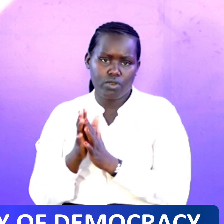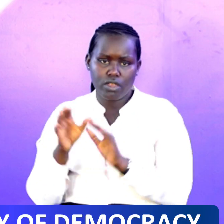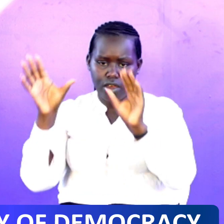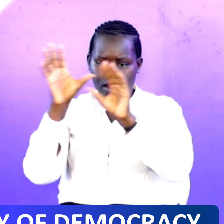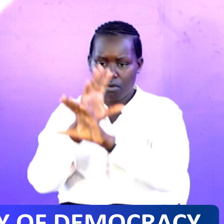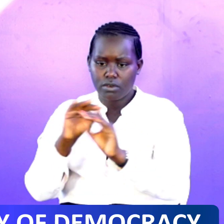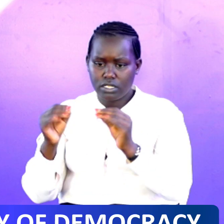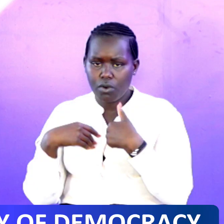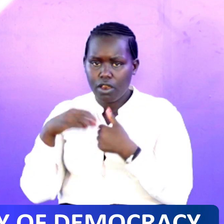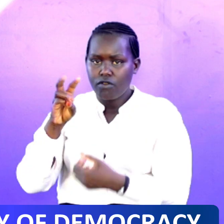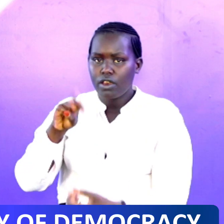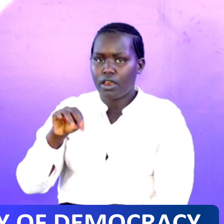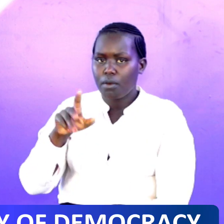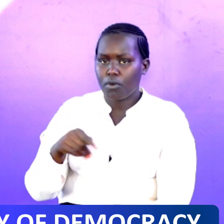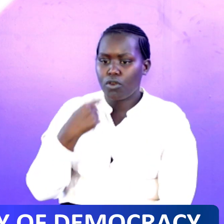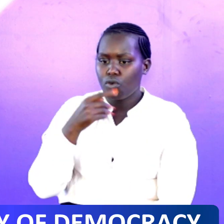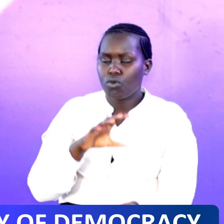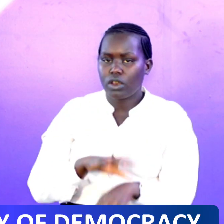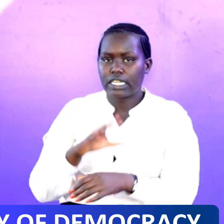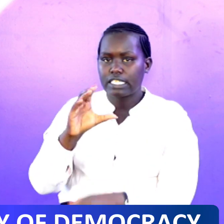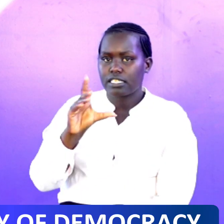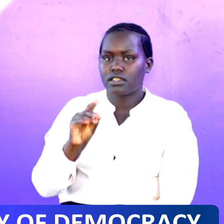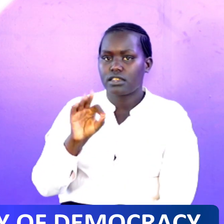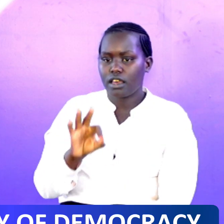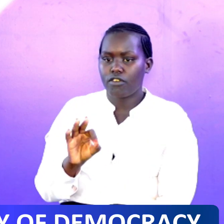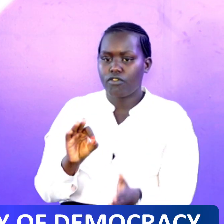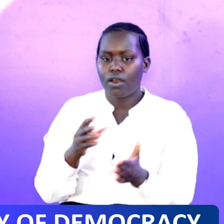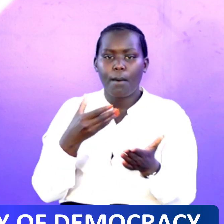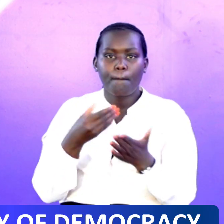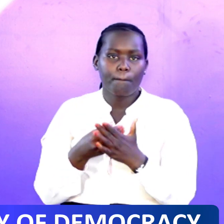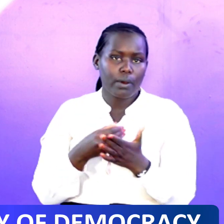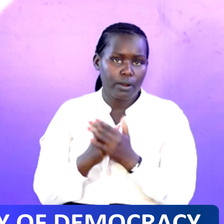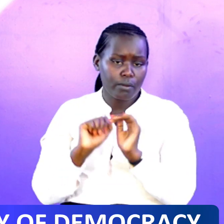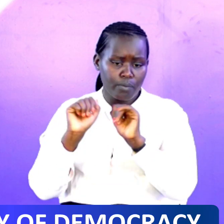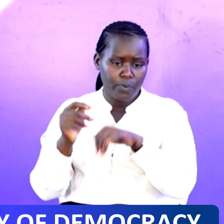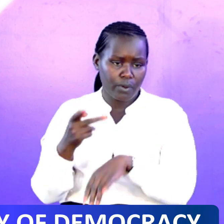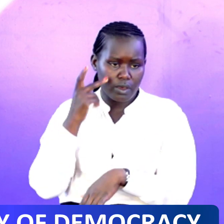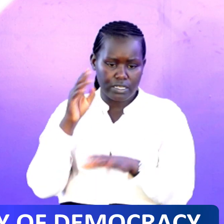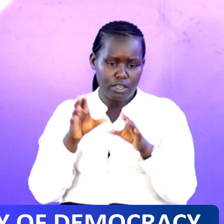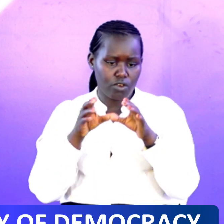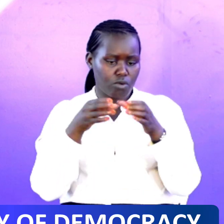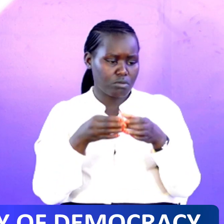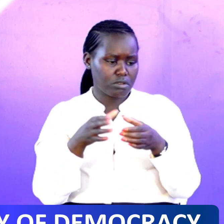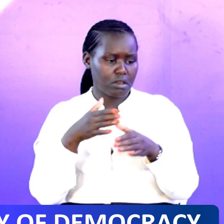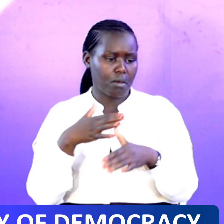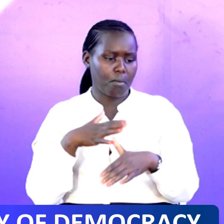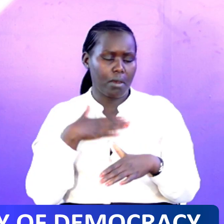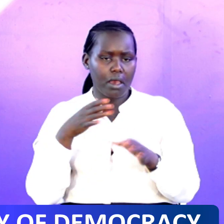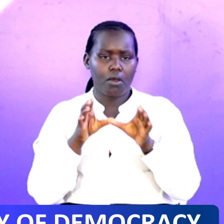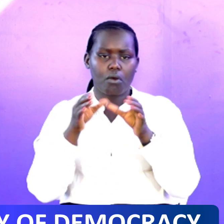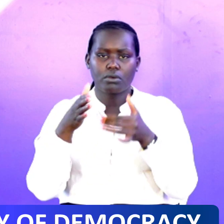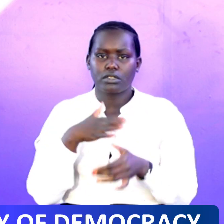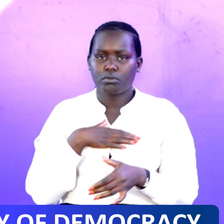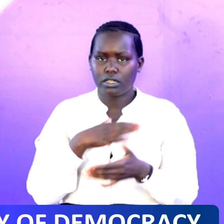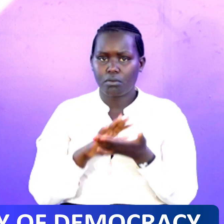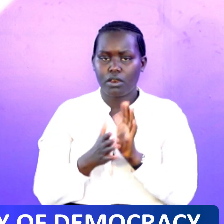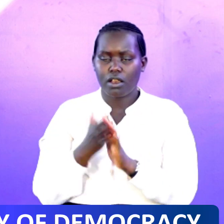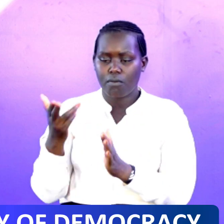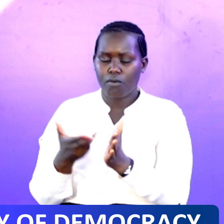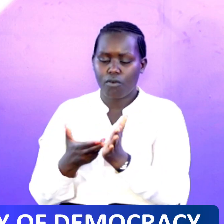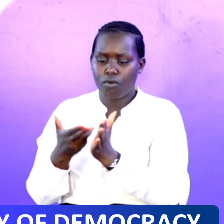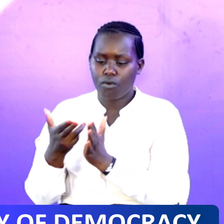who receive CDF bursaries and the rest. What have they done with it? So you can say, my community, my community. Let us be honest,